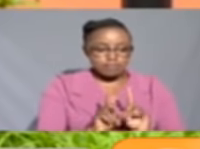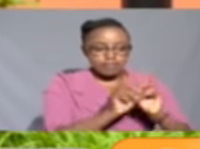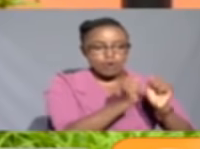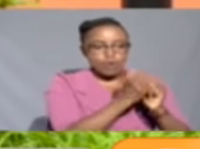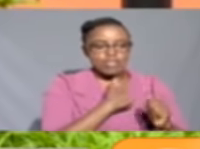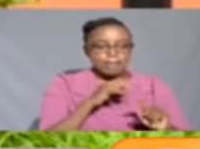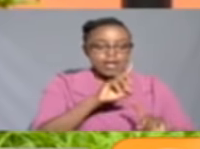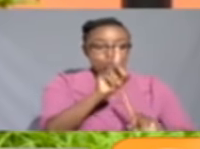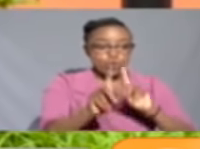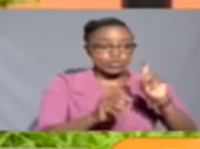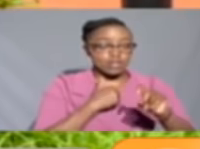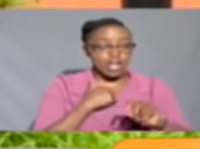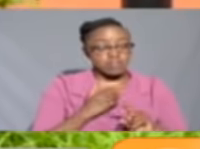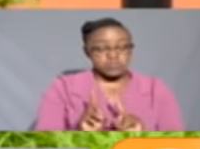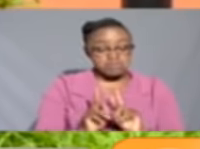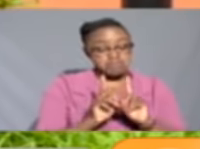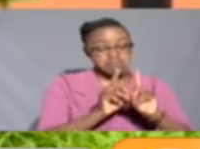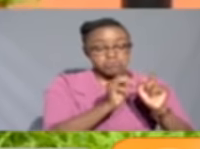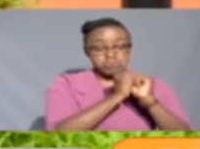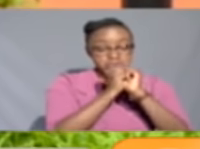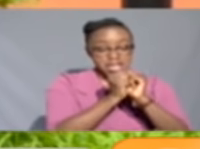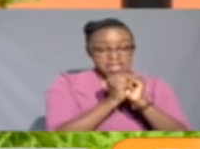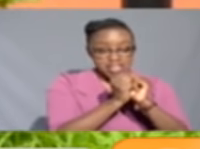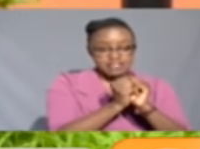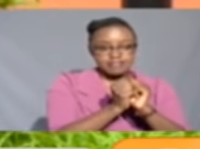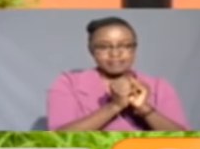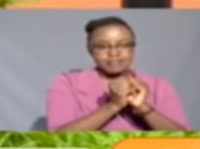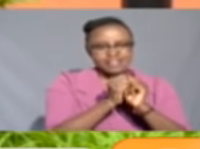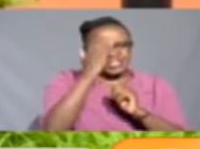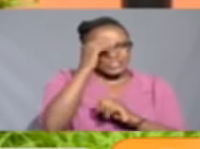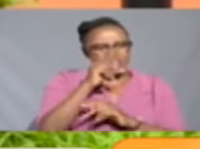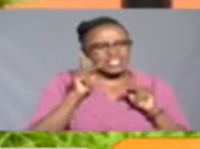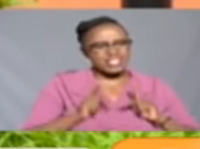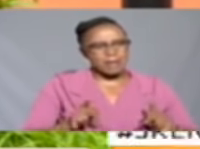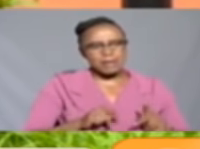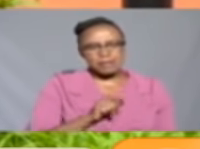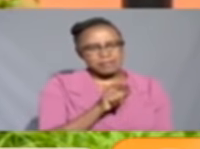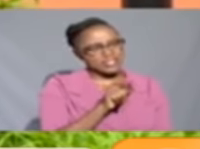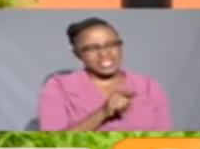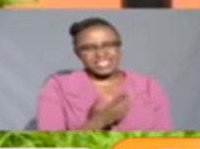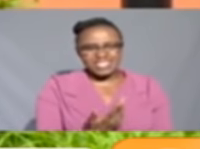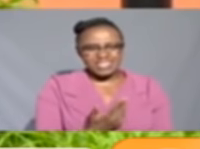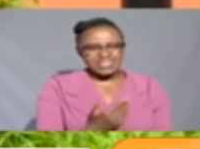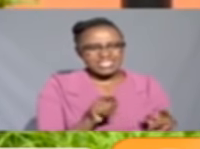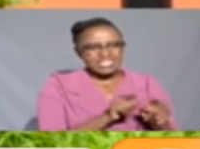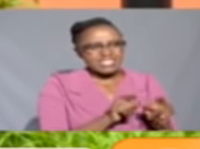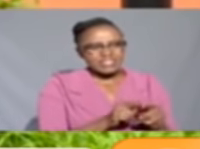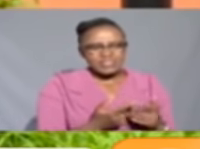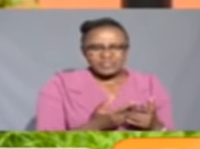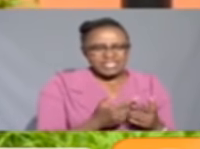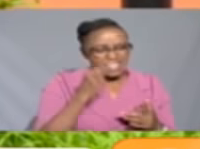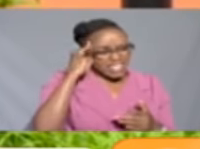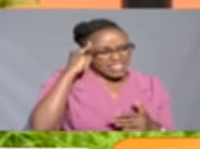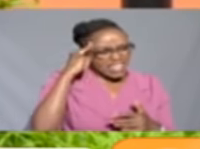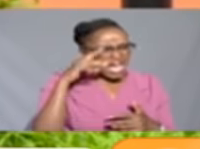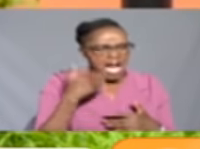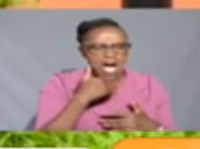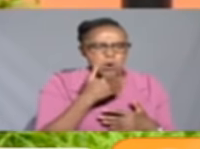they have questions. So we went. And, you know, these people are not as sophisticated